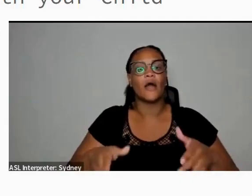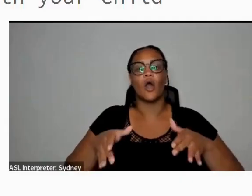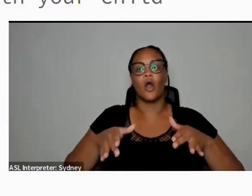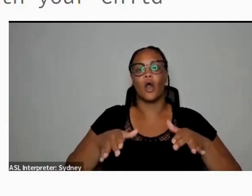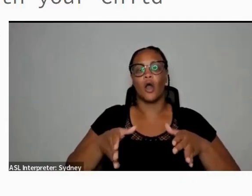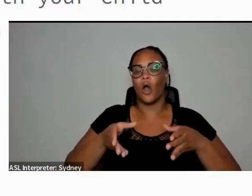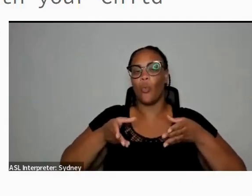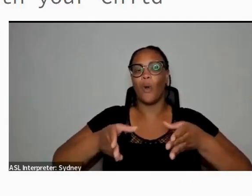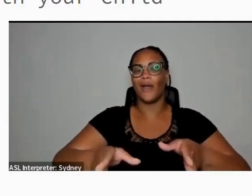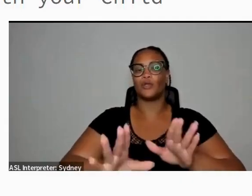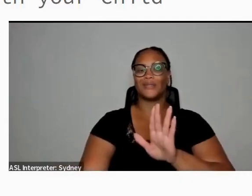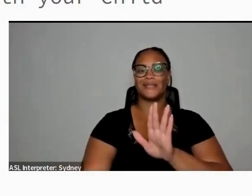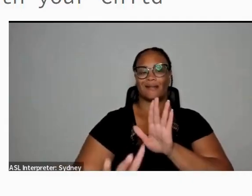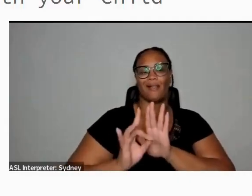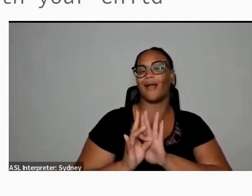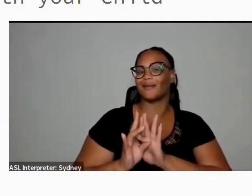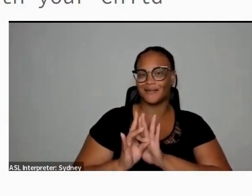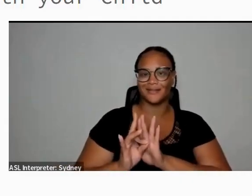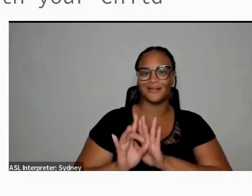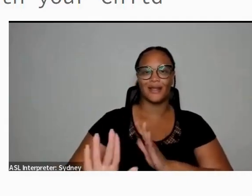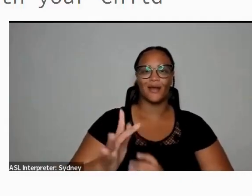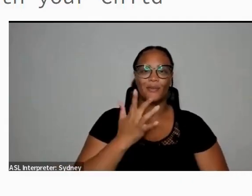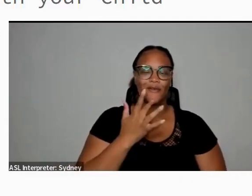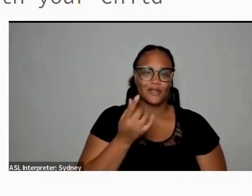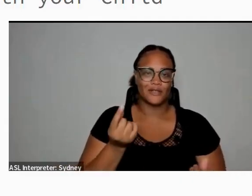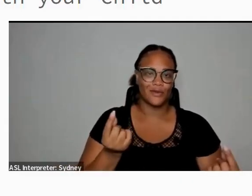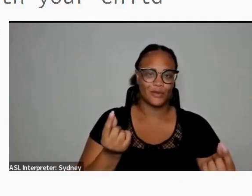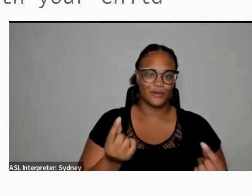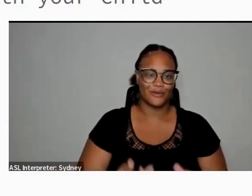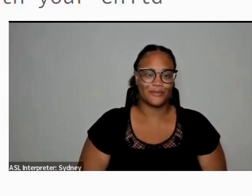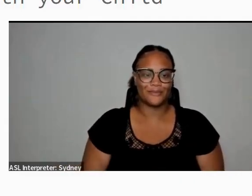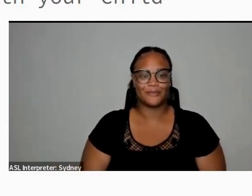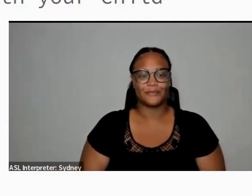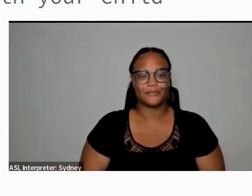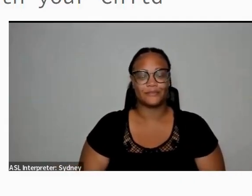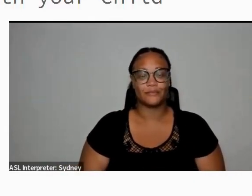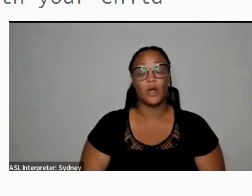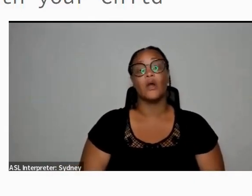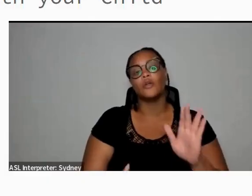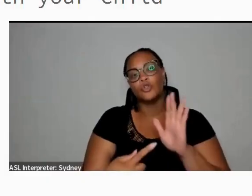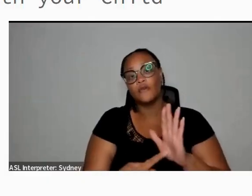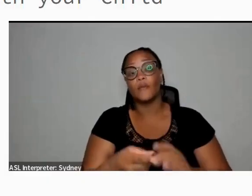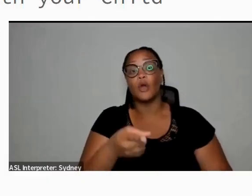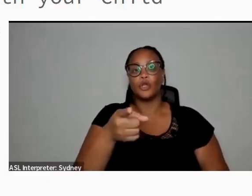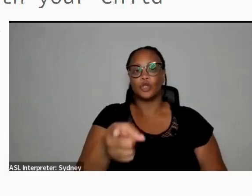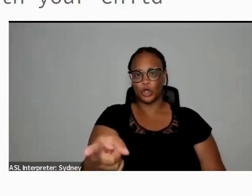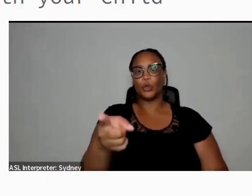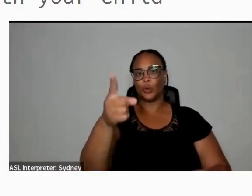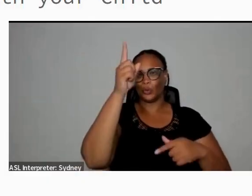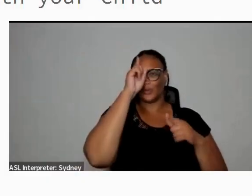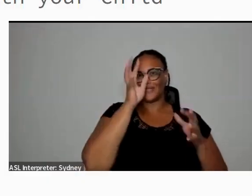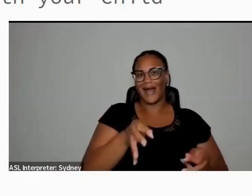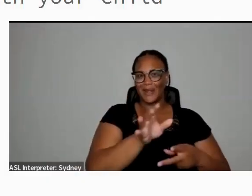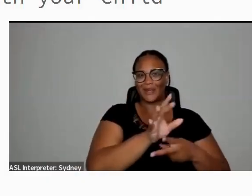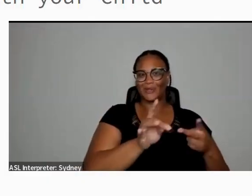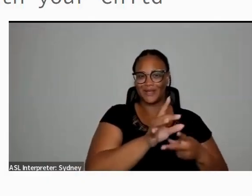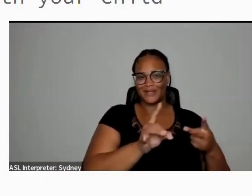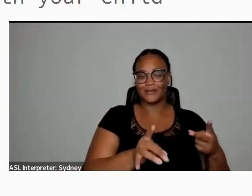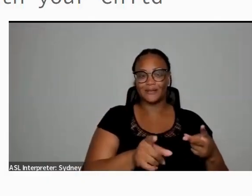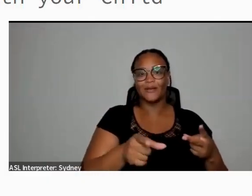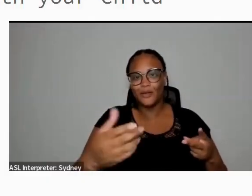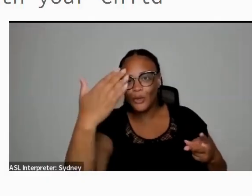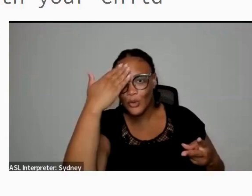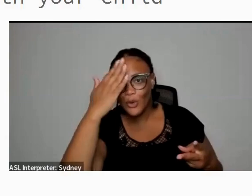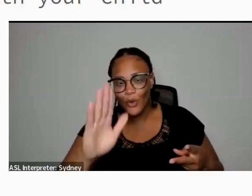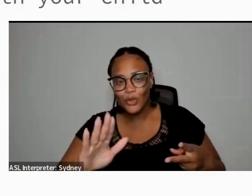So, for example, you control the choices. So if you know your child would love to